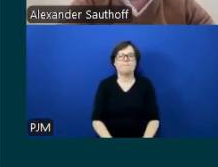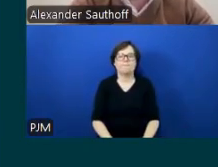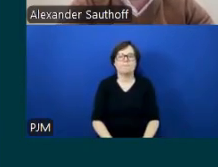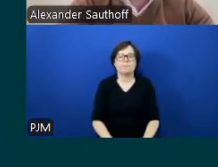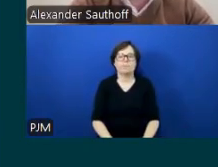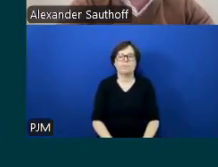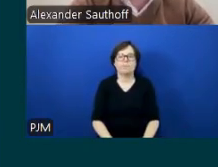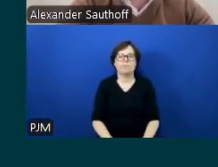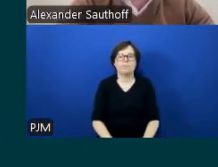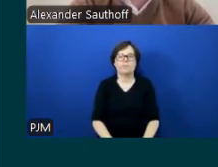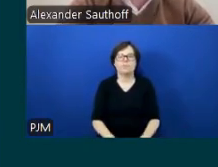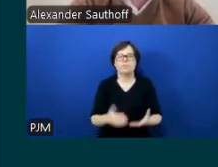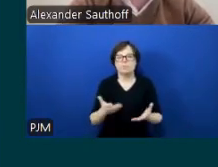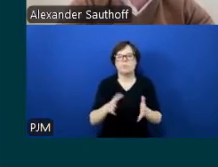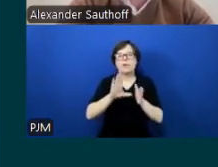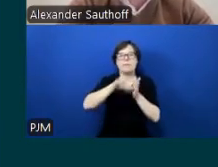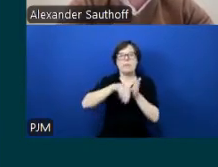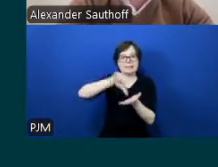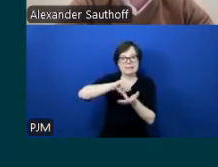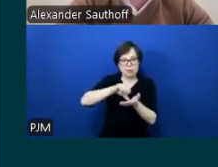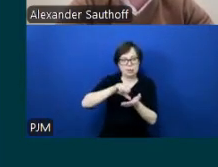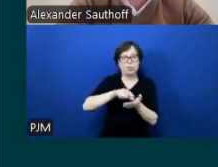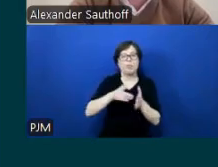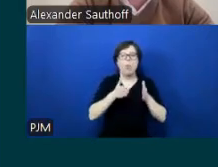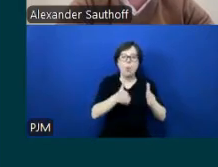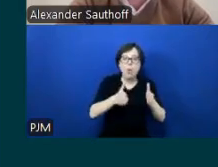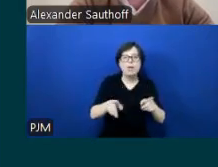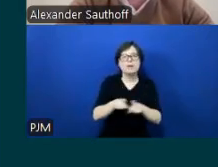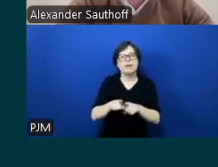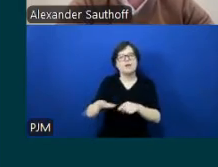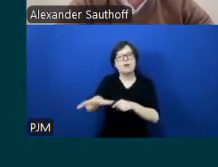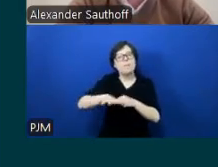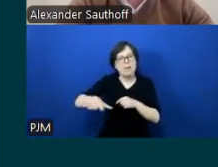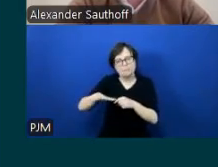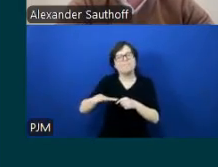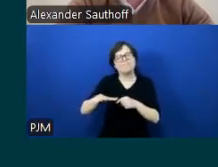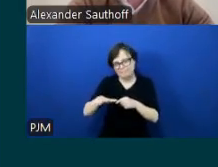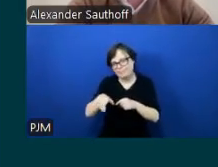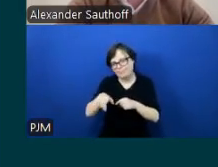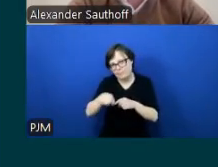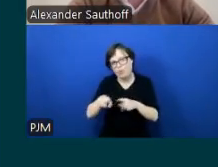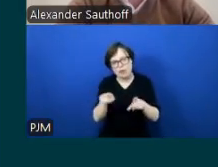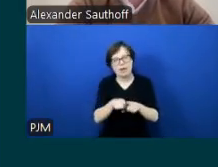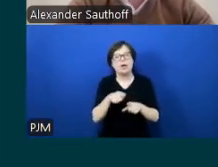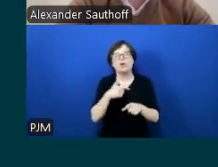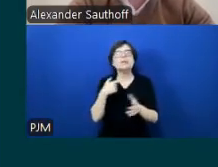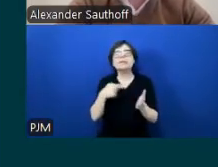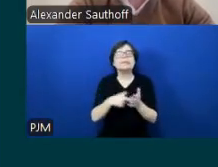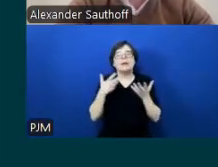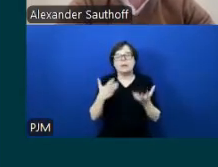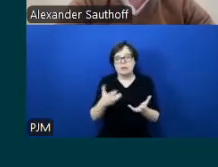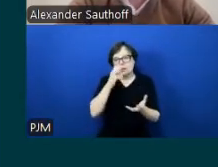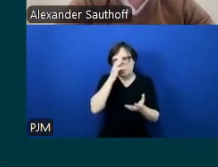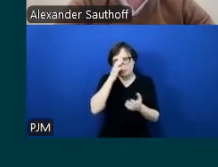is another typology. So there, the objective is to punctuate streets and squares with prominent trees, to